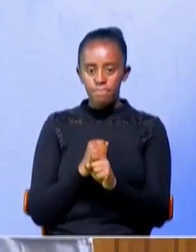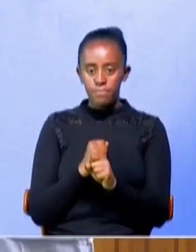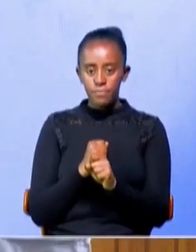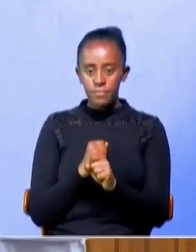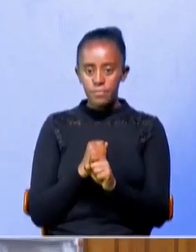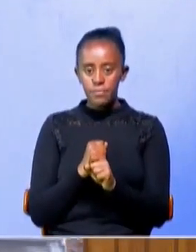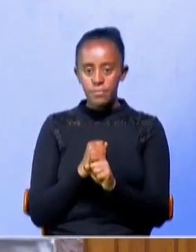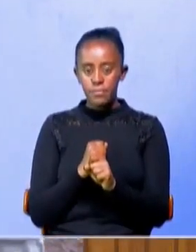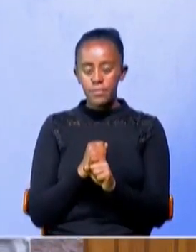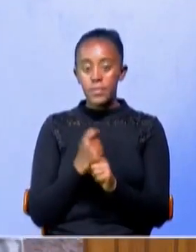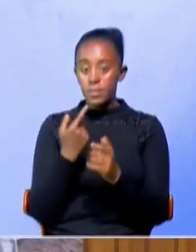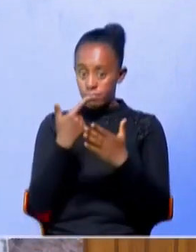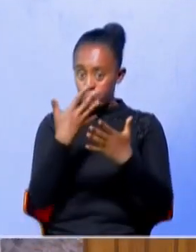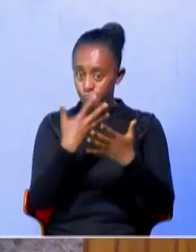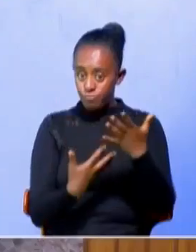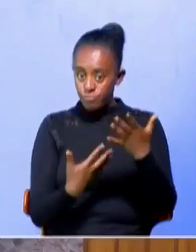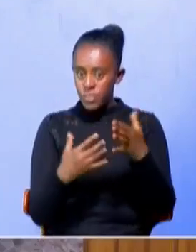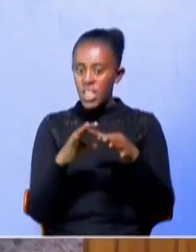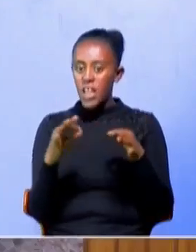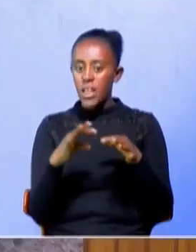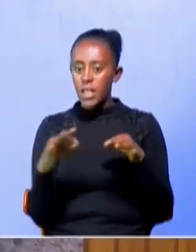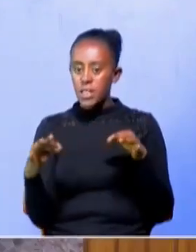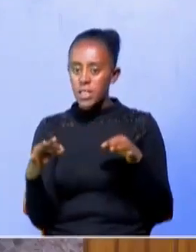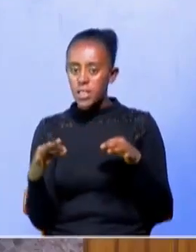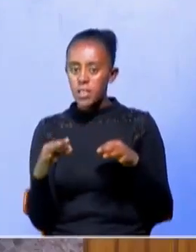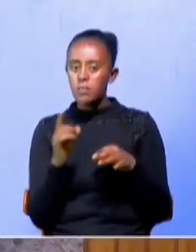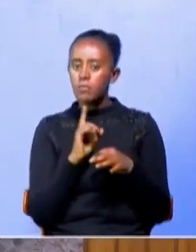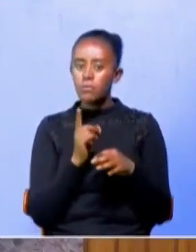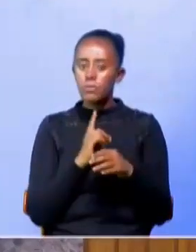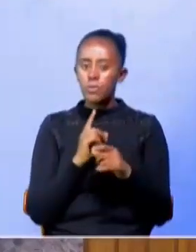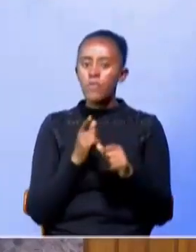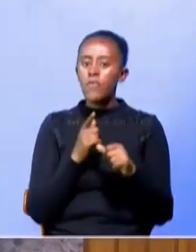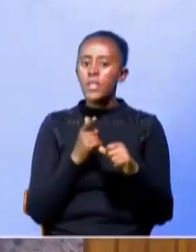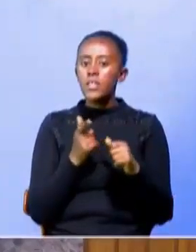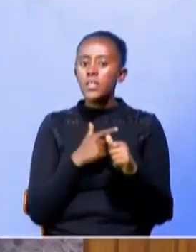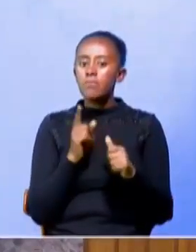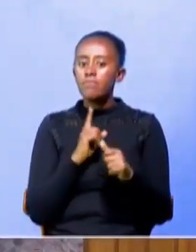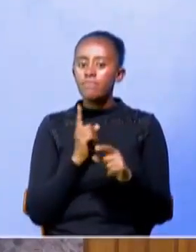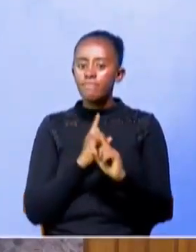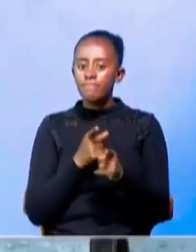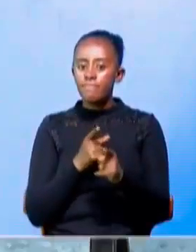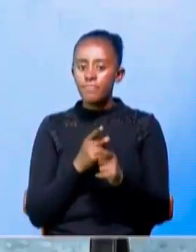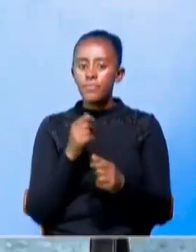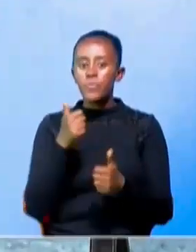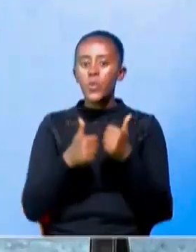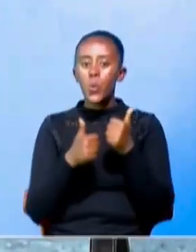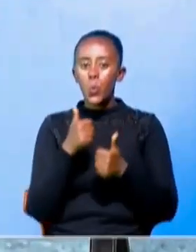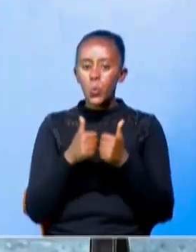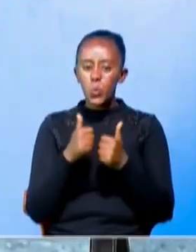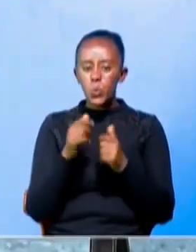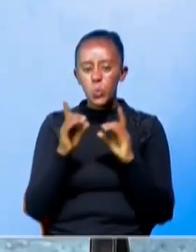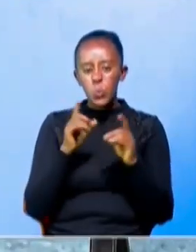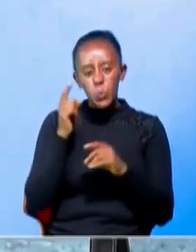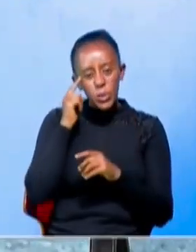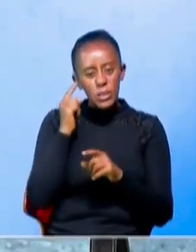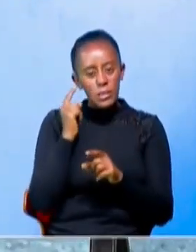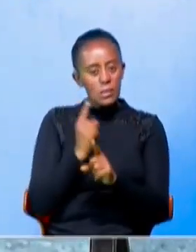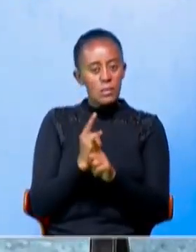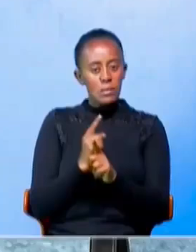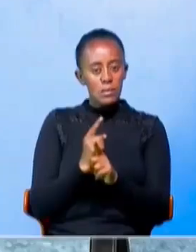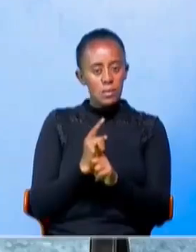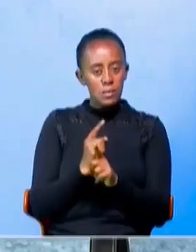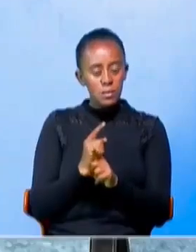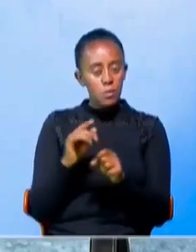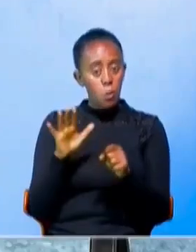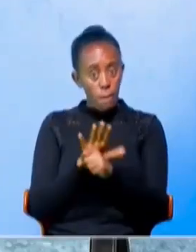these sentences. What do you answer for the first one? Which word do you think that is appropriate in order